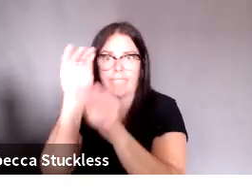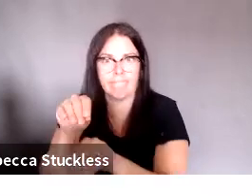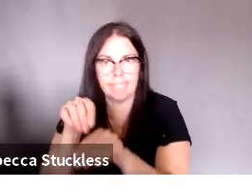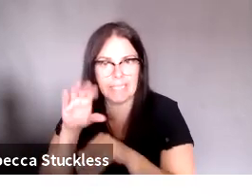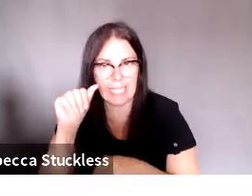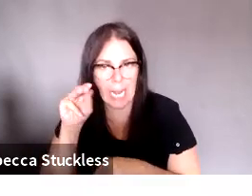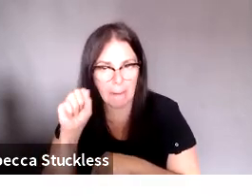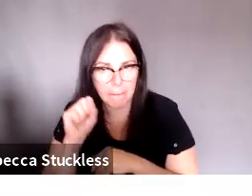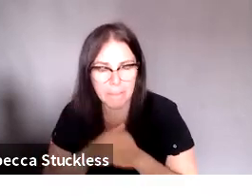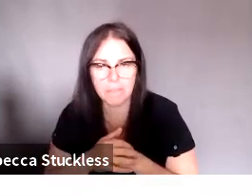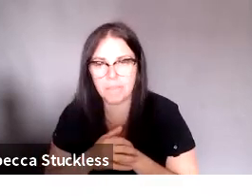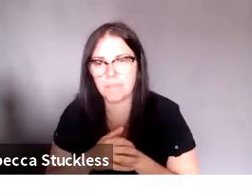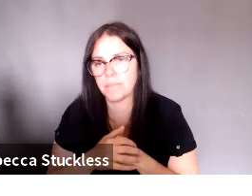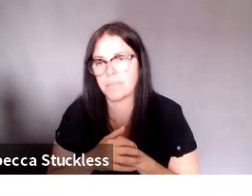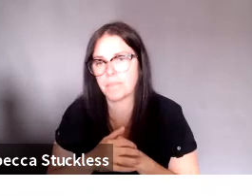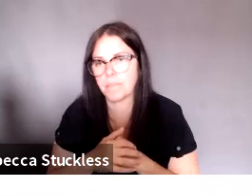fashion?